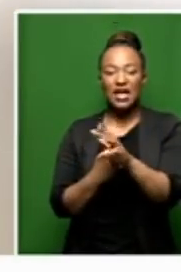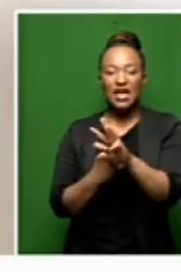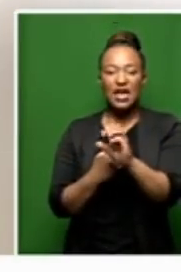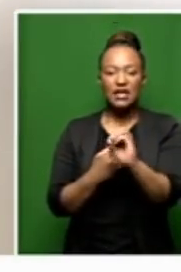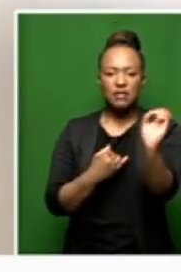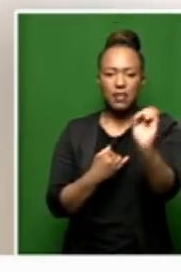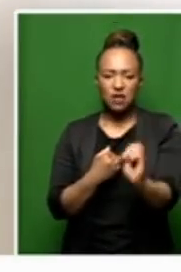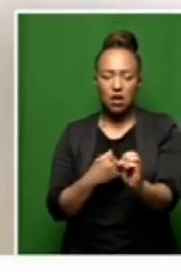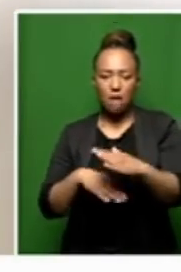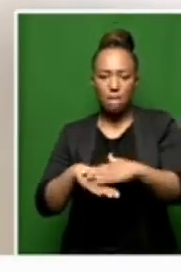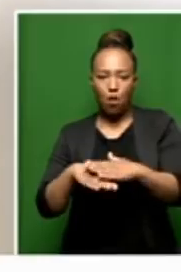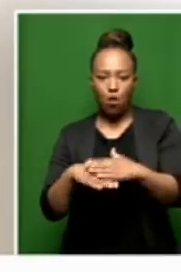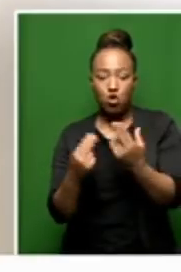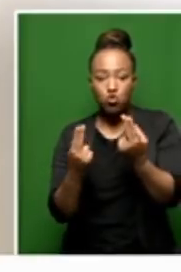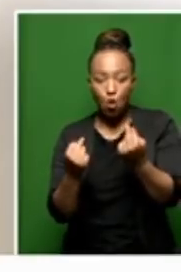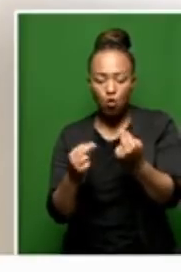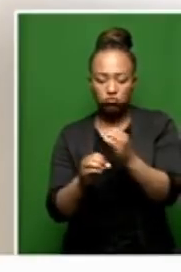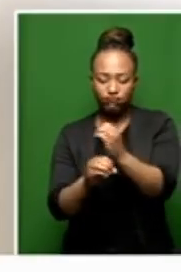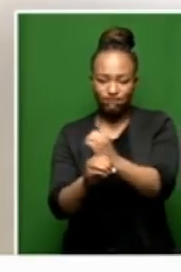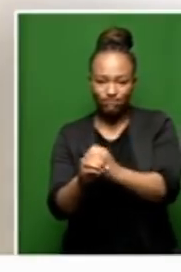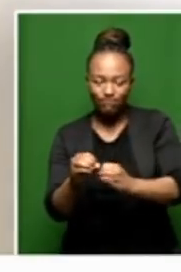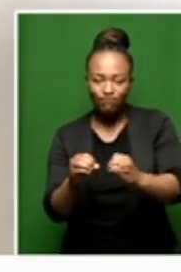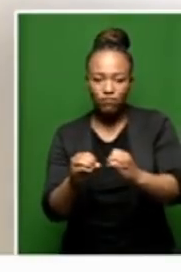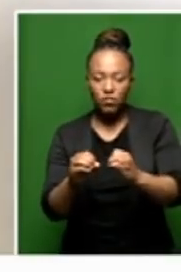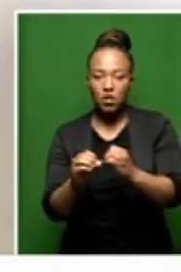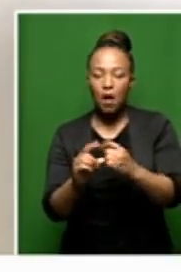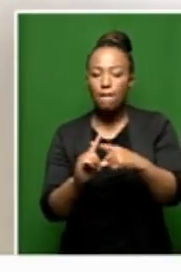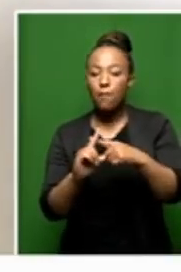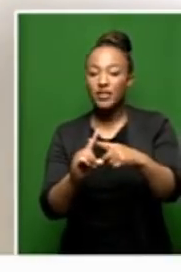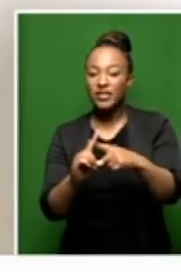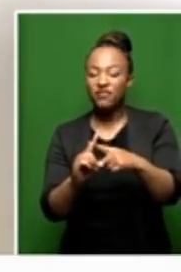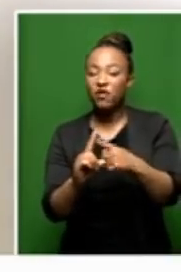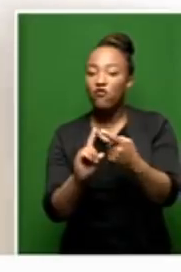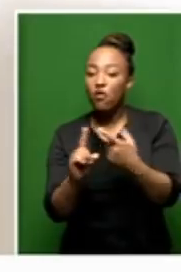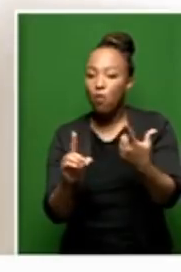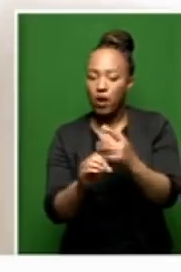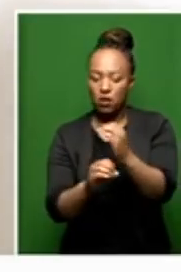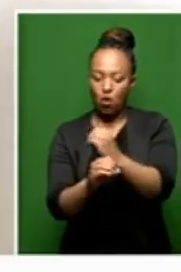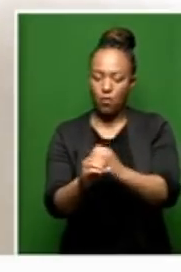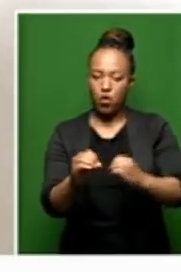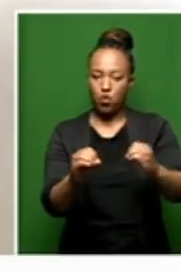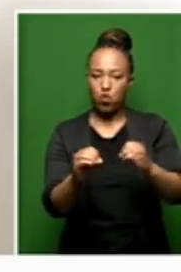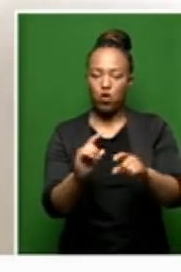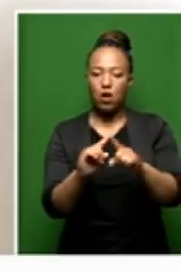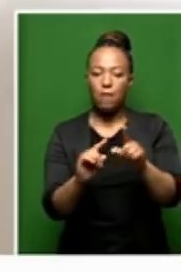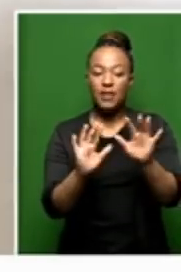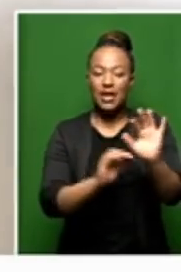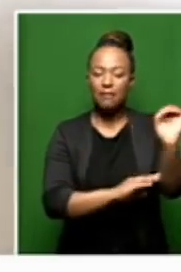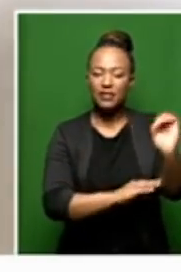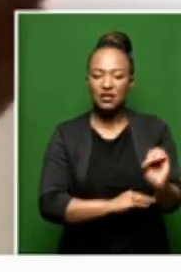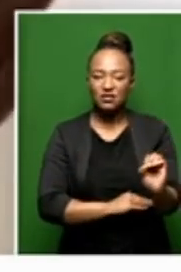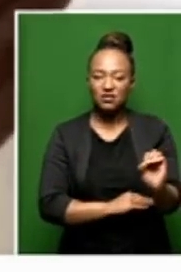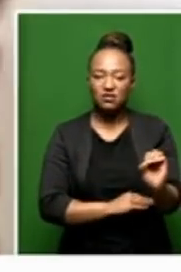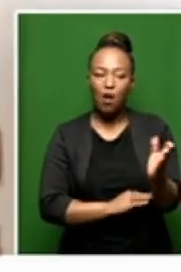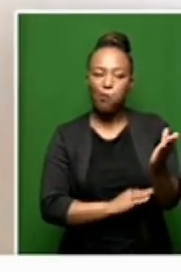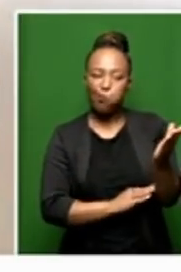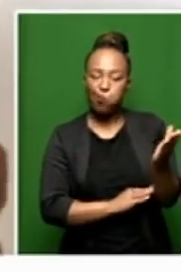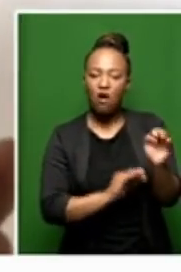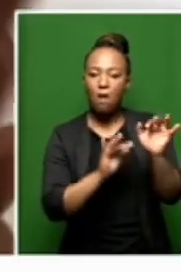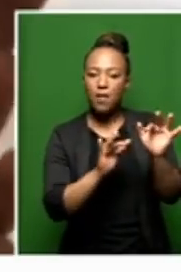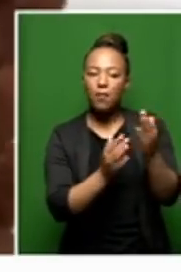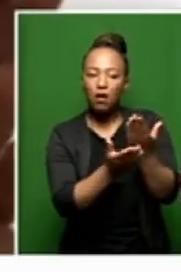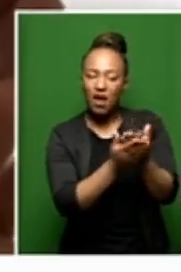90% of our current new infections are from Omicron, which means it's leaving 10% bracket alone for other variants, which